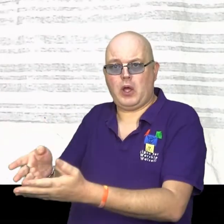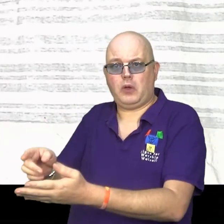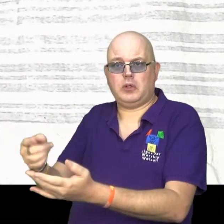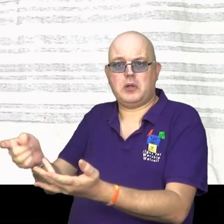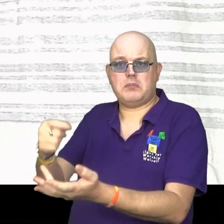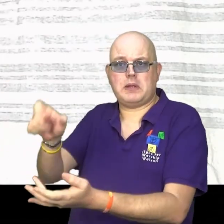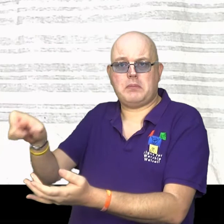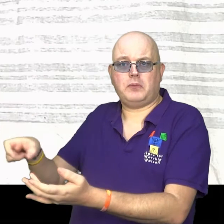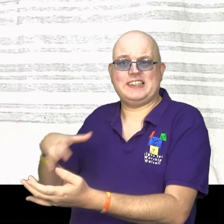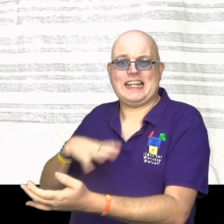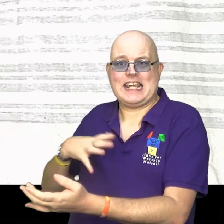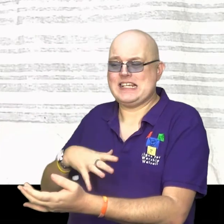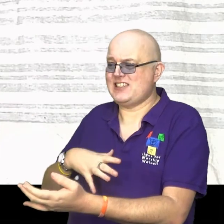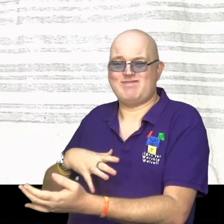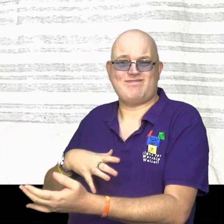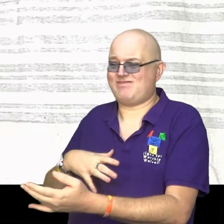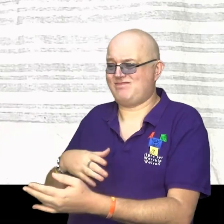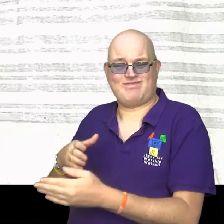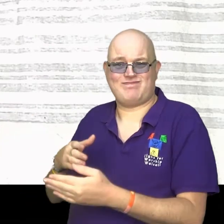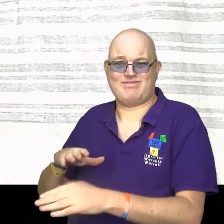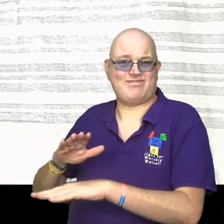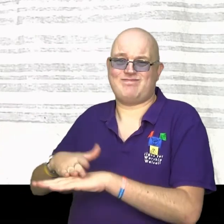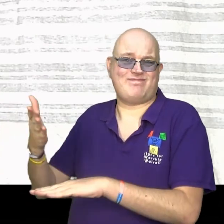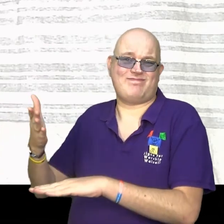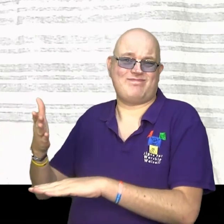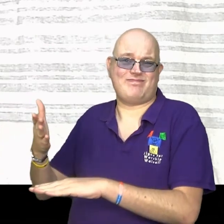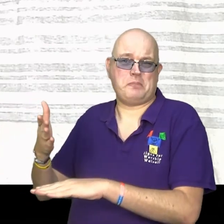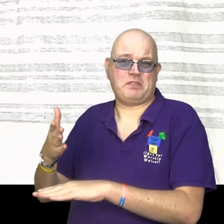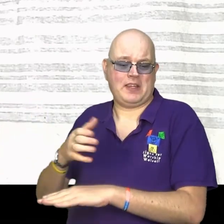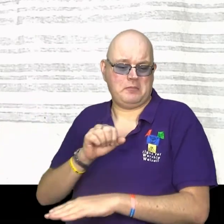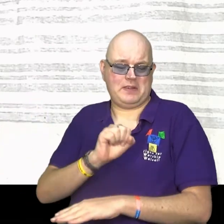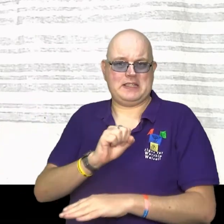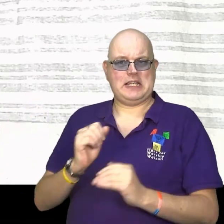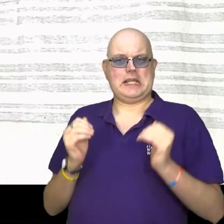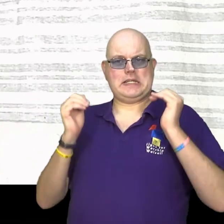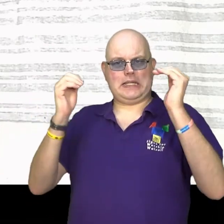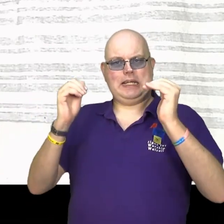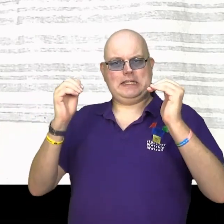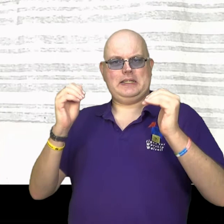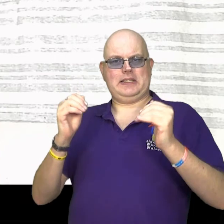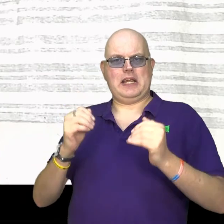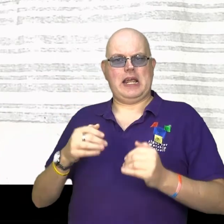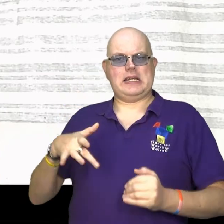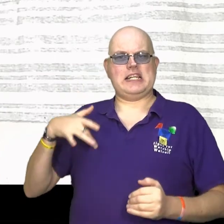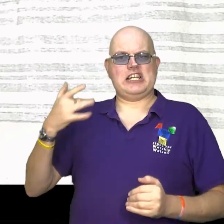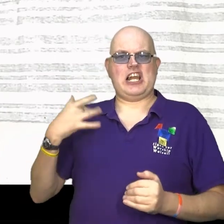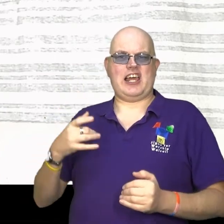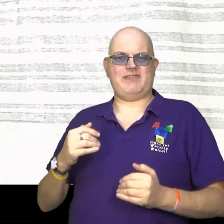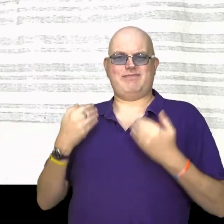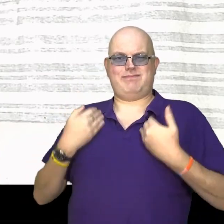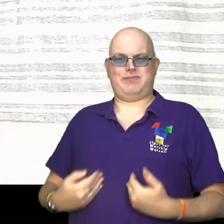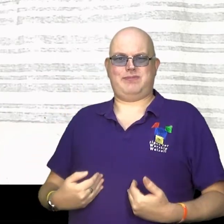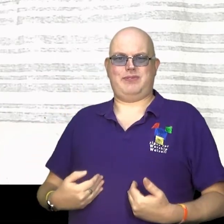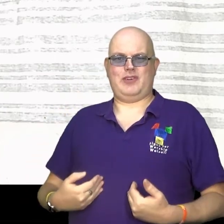world. Perhaps he got so caught up in maintaining his status and his lavish